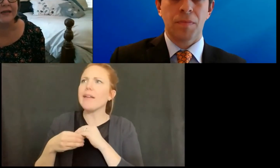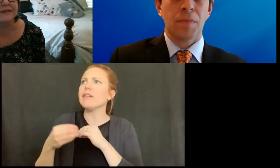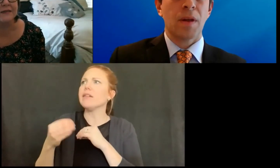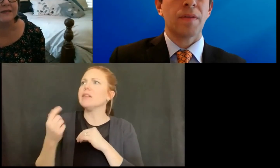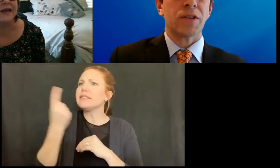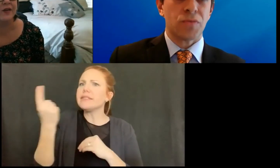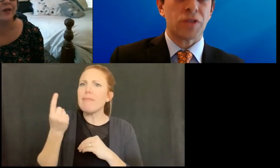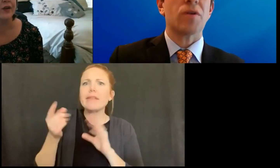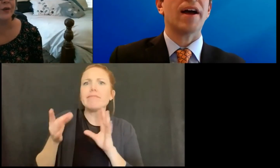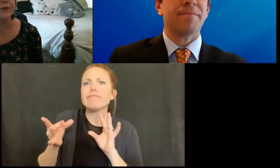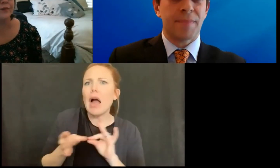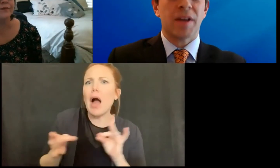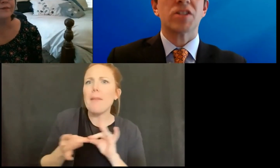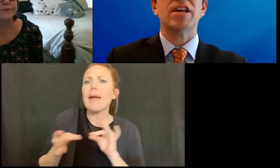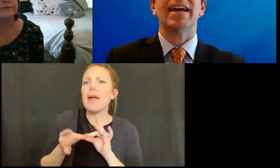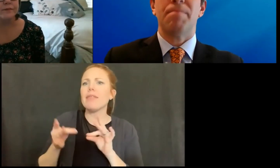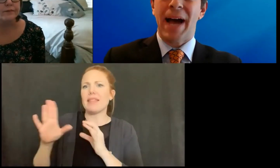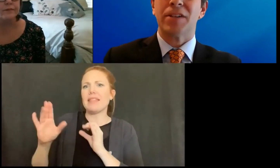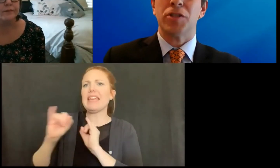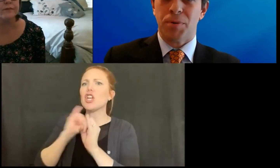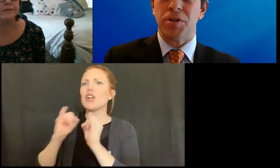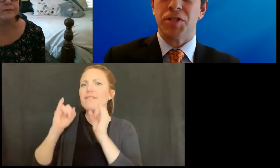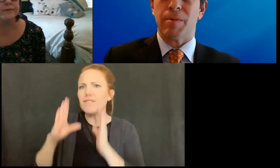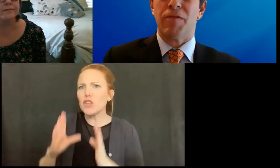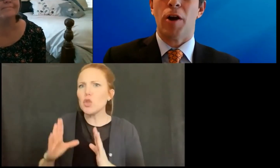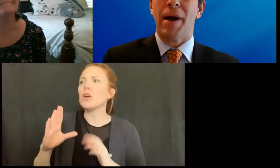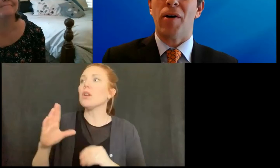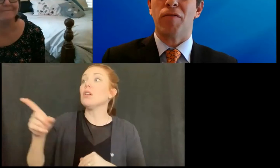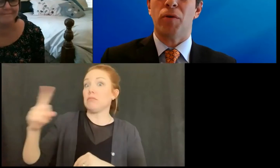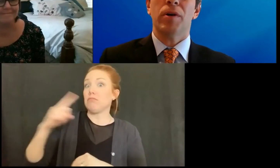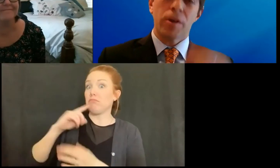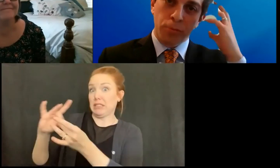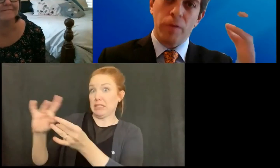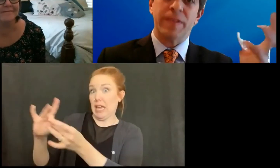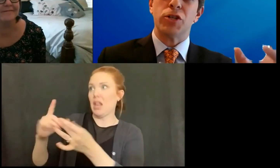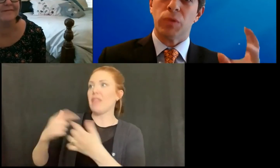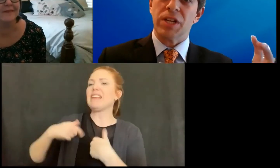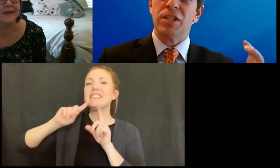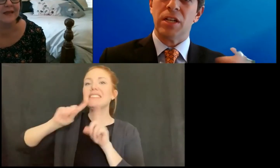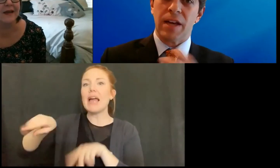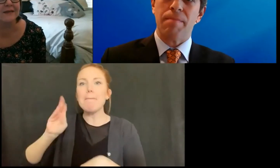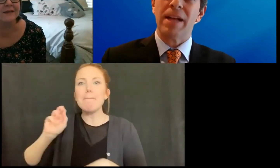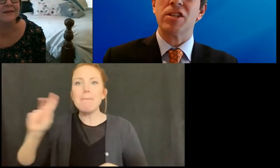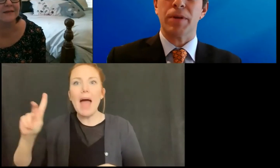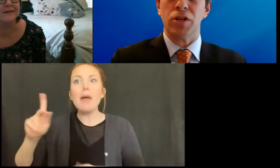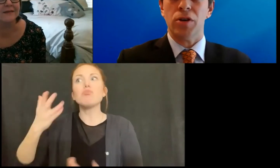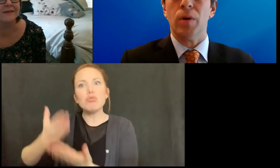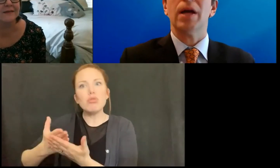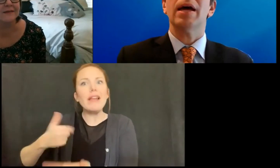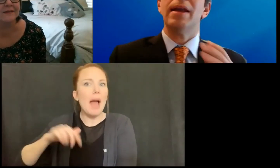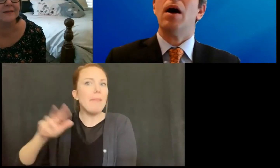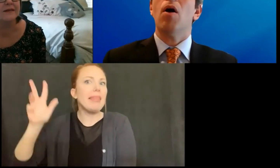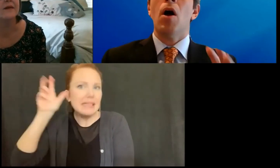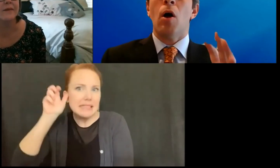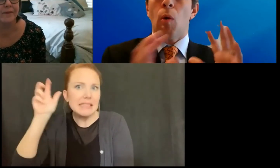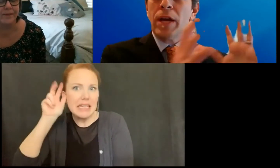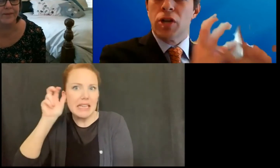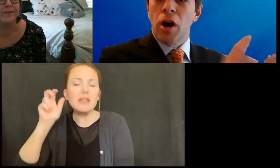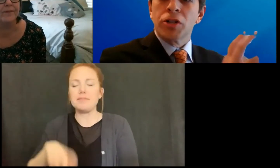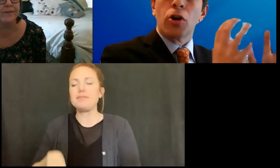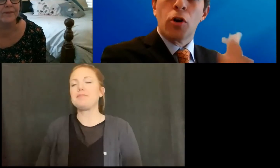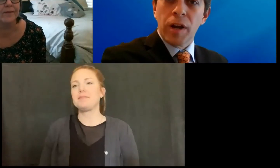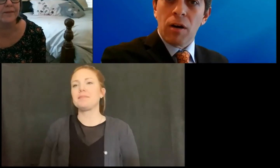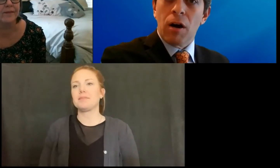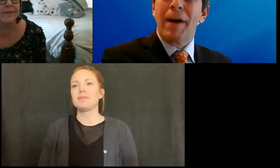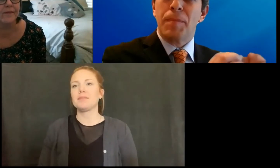interviewer has said to That's you. right. Saying it back to the person can be very powerful, proving that you listened and that it meant something to you. Now, we